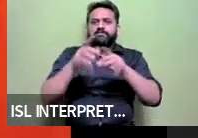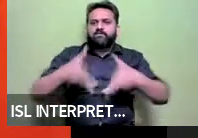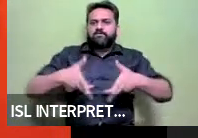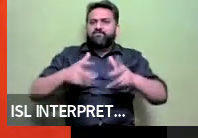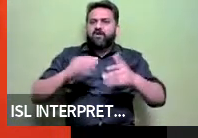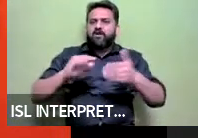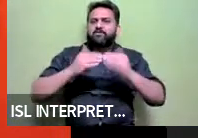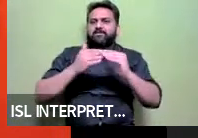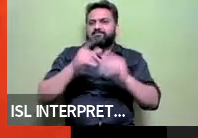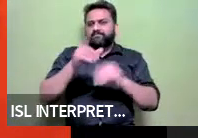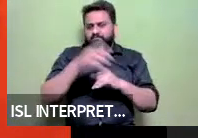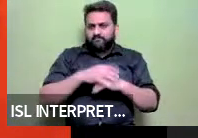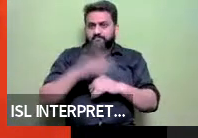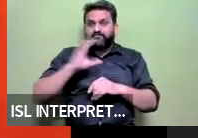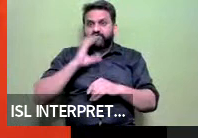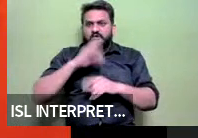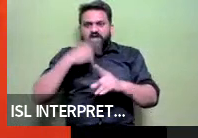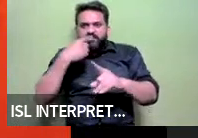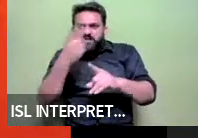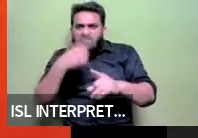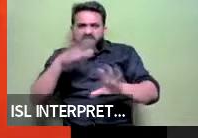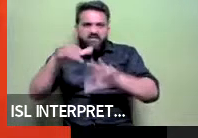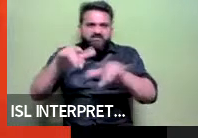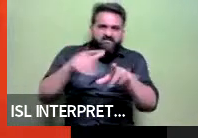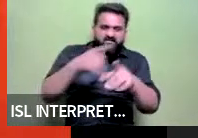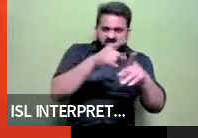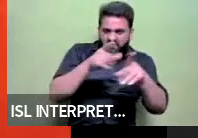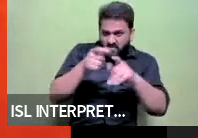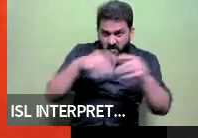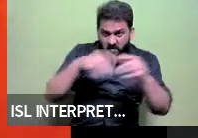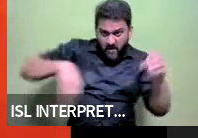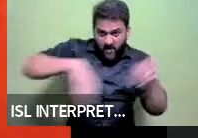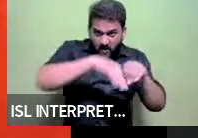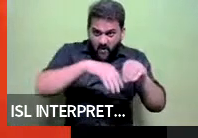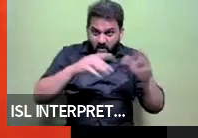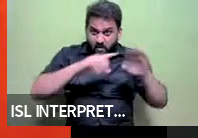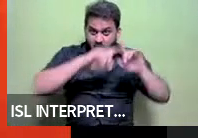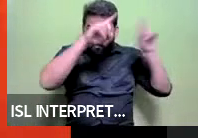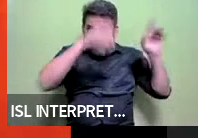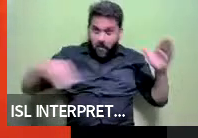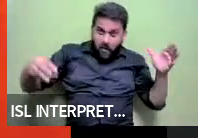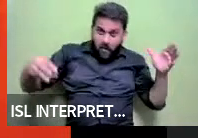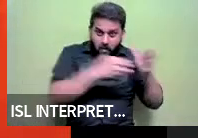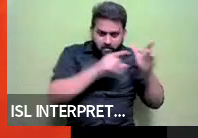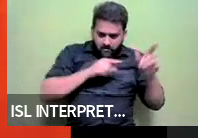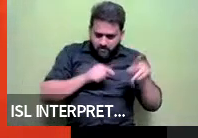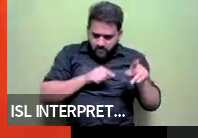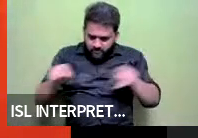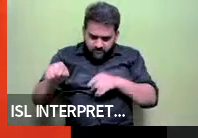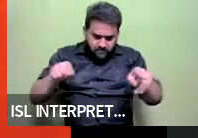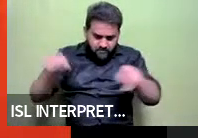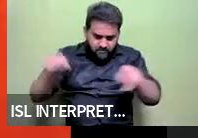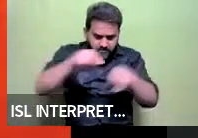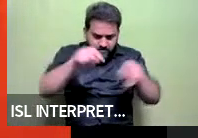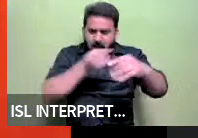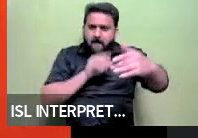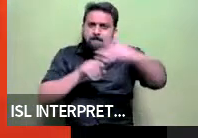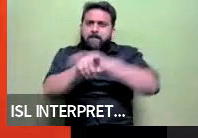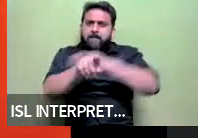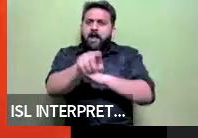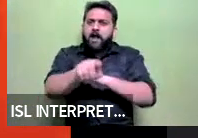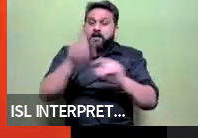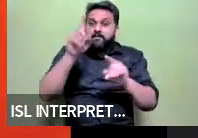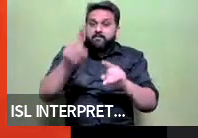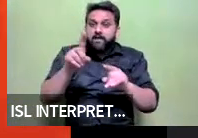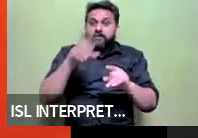match where the coach will tell that if you have to make the goal, you can do this, you can pass here, you can run here, and then you do it. But in the